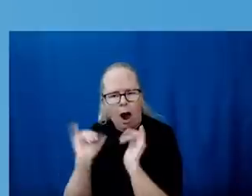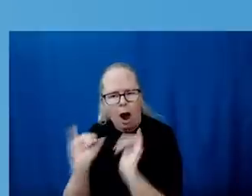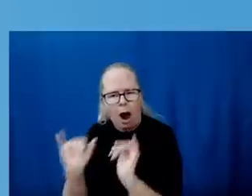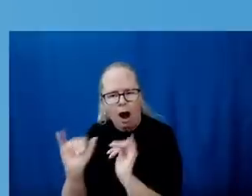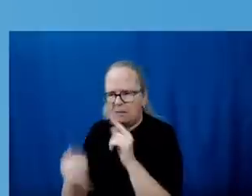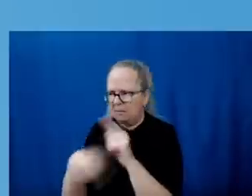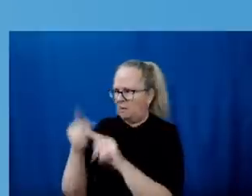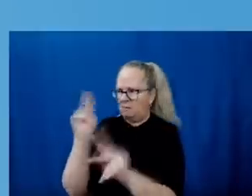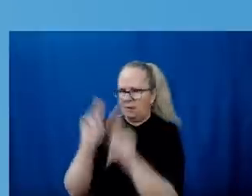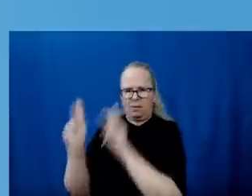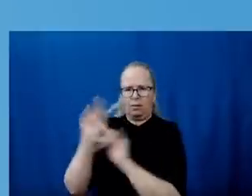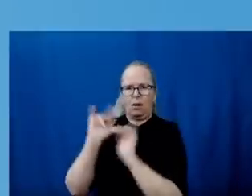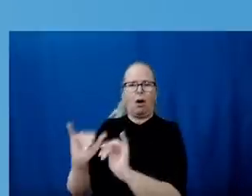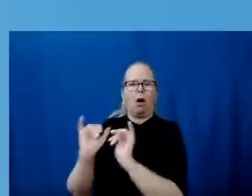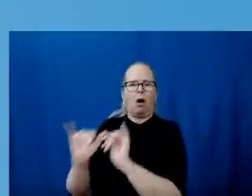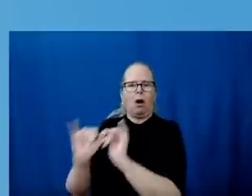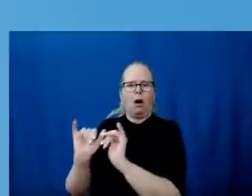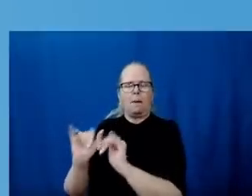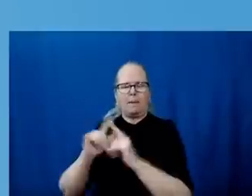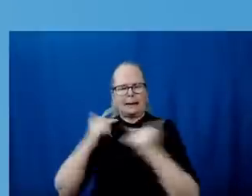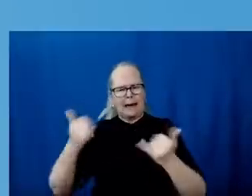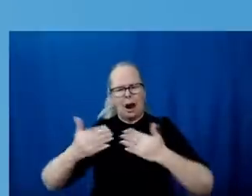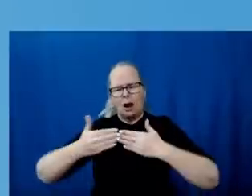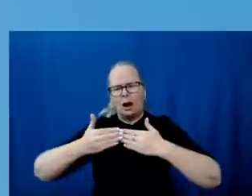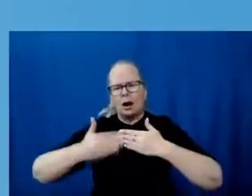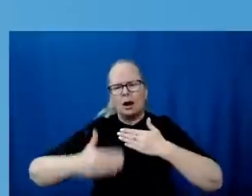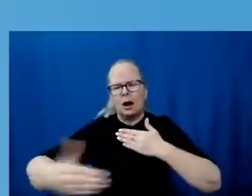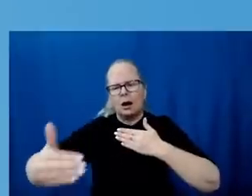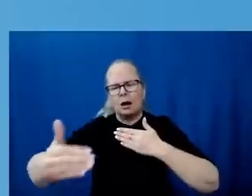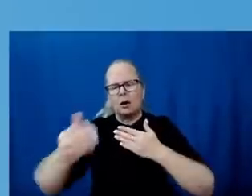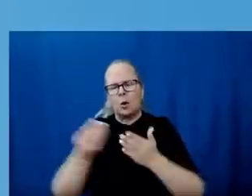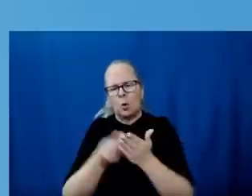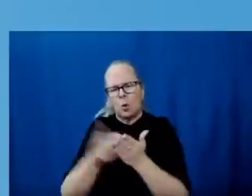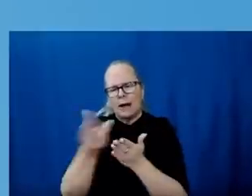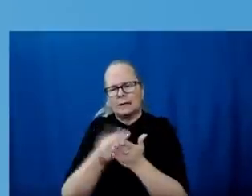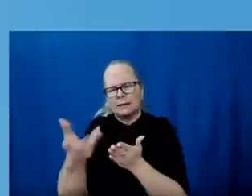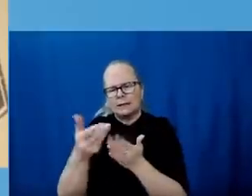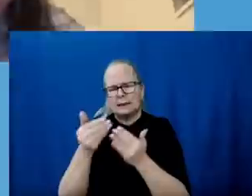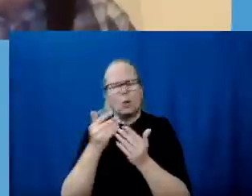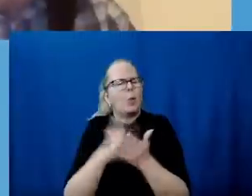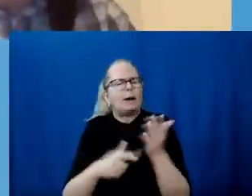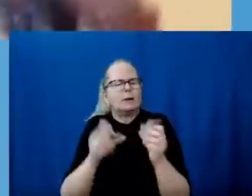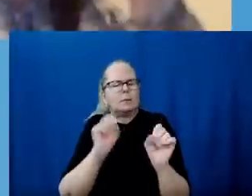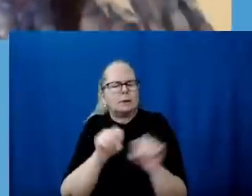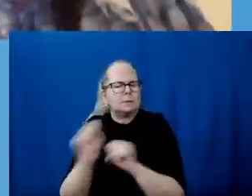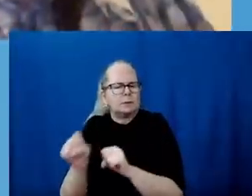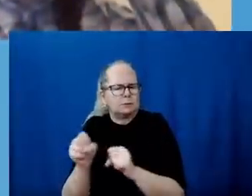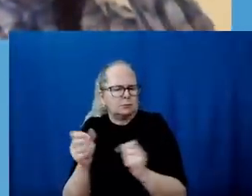what do you think are some of the, you know, possibilities with our waste?